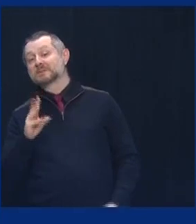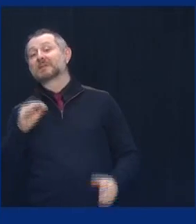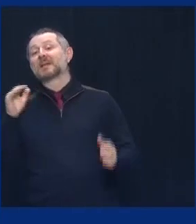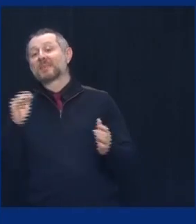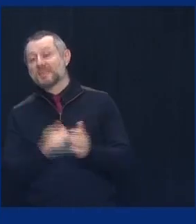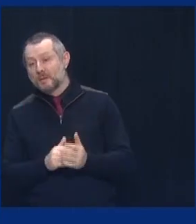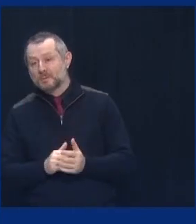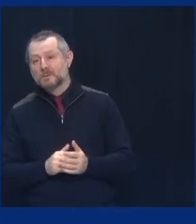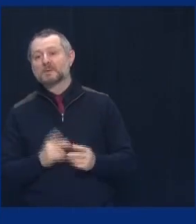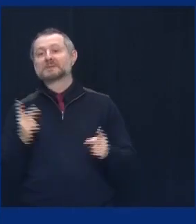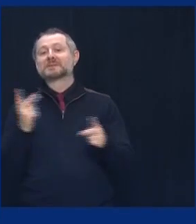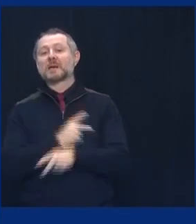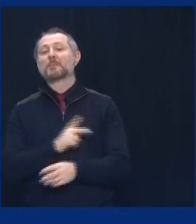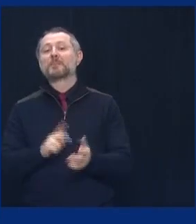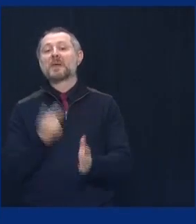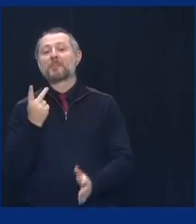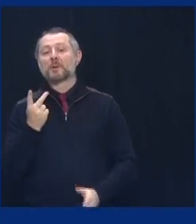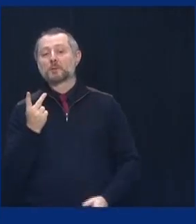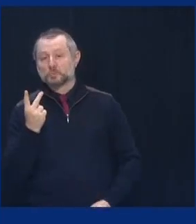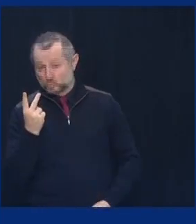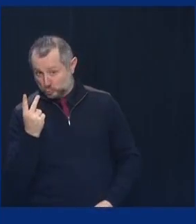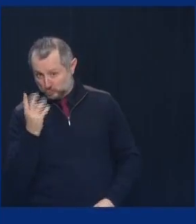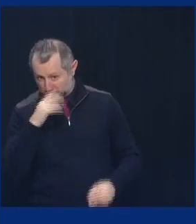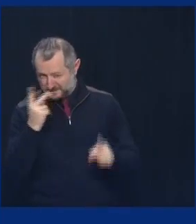get twice. Yep. So it's